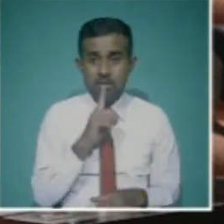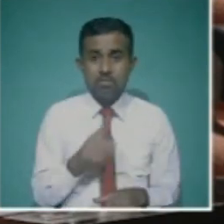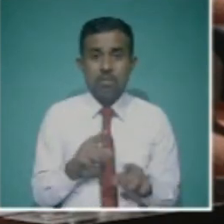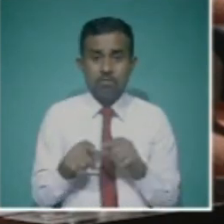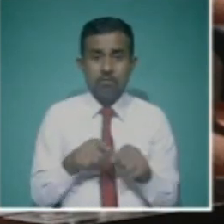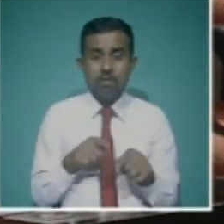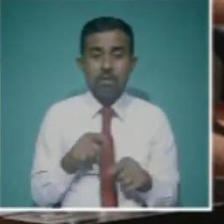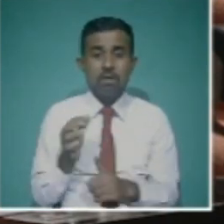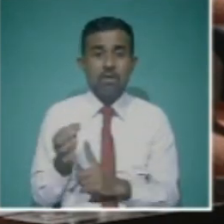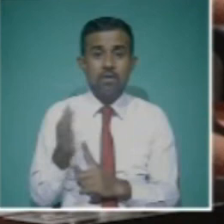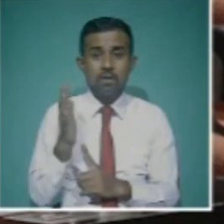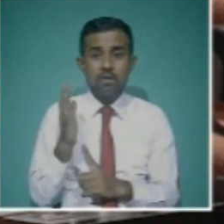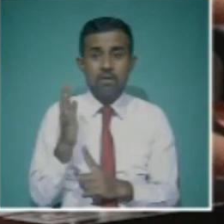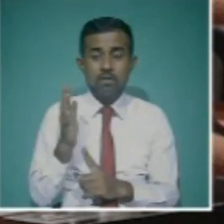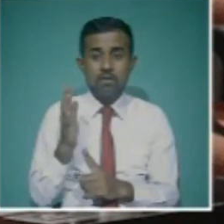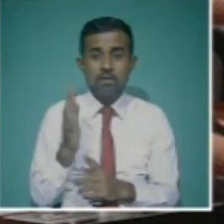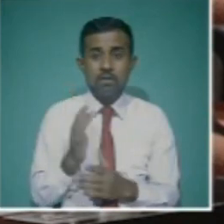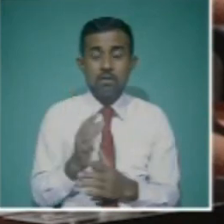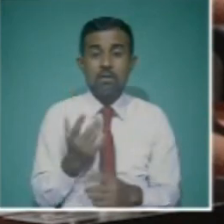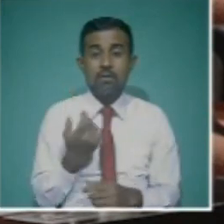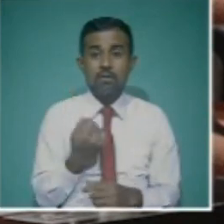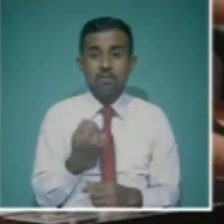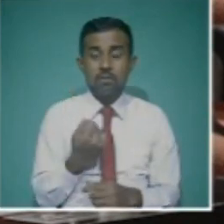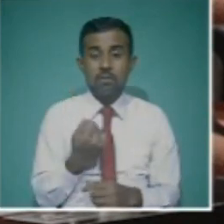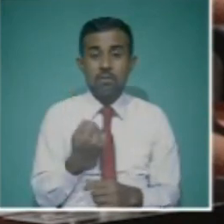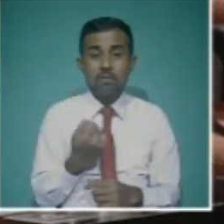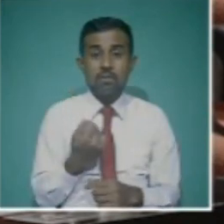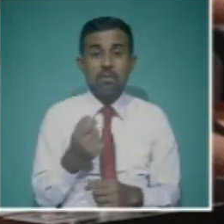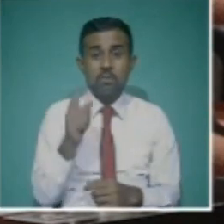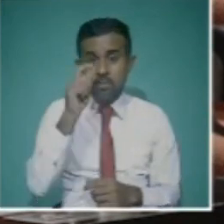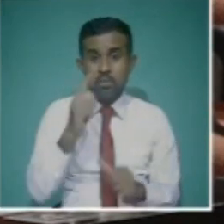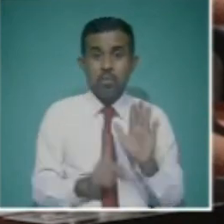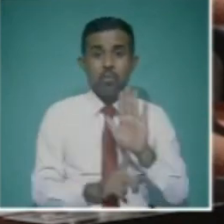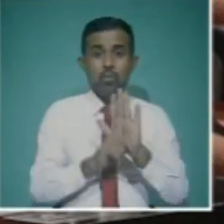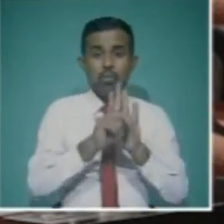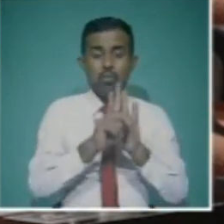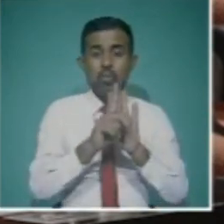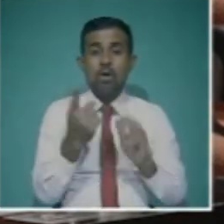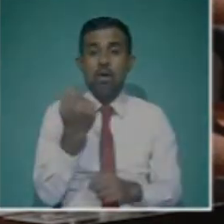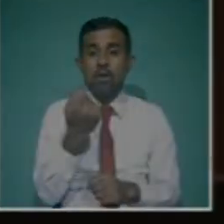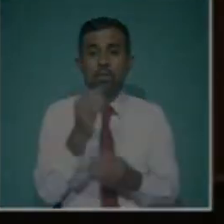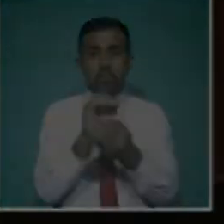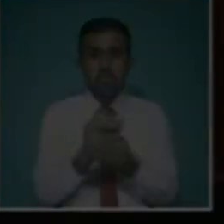principle protecting the economy of the Northeast and declaring it a war-affected zone. Thank you, sir.